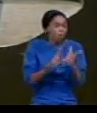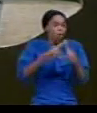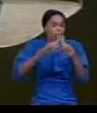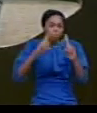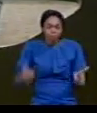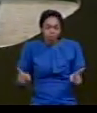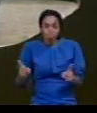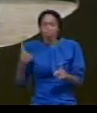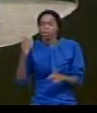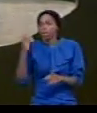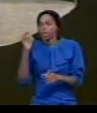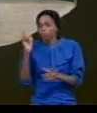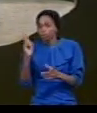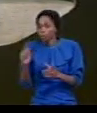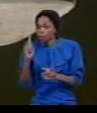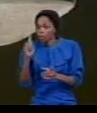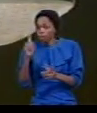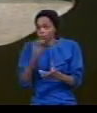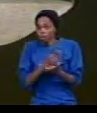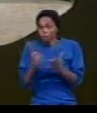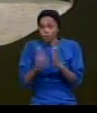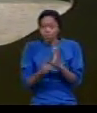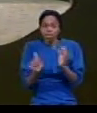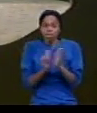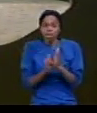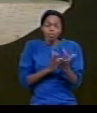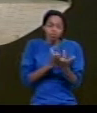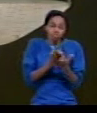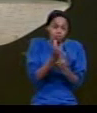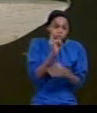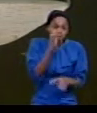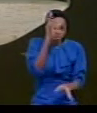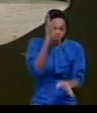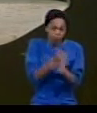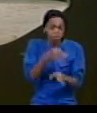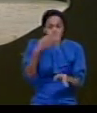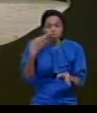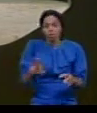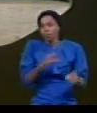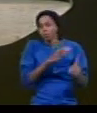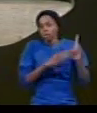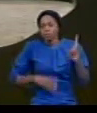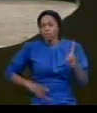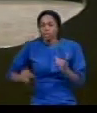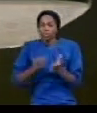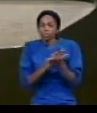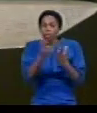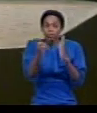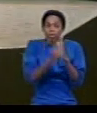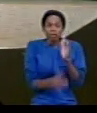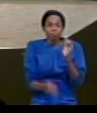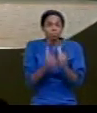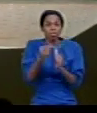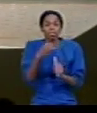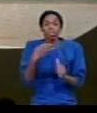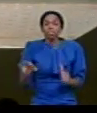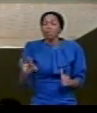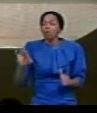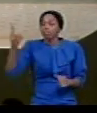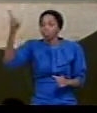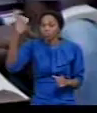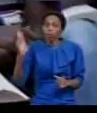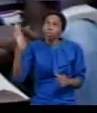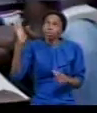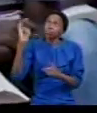the faith of Christ, the righteousness which is of God by faith. Look